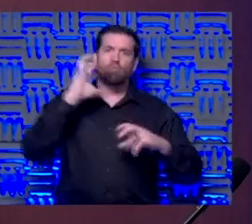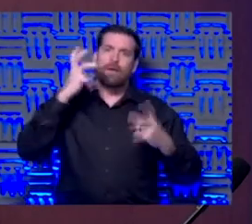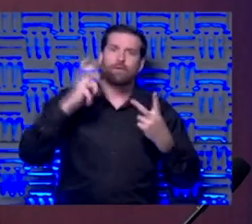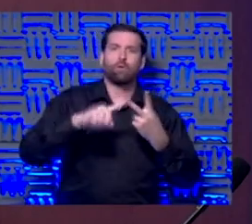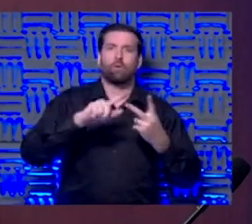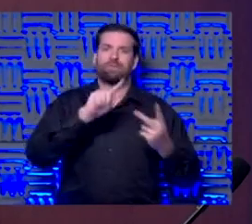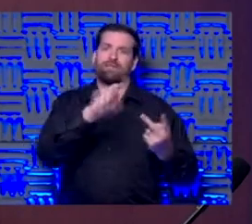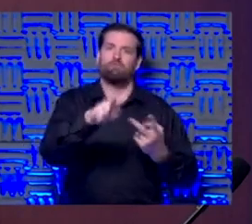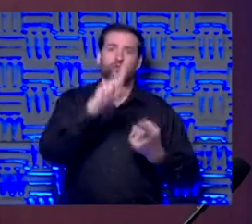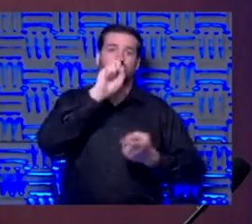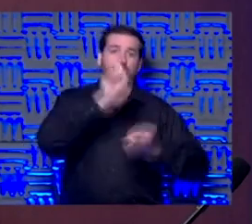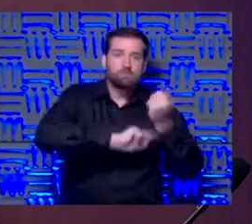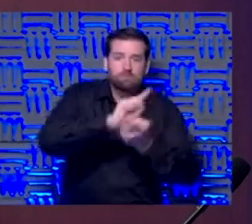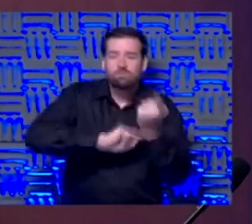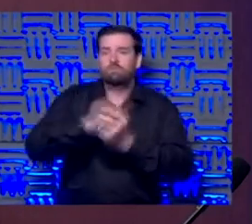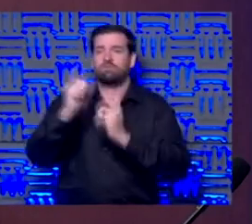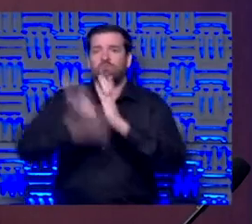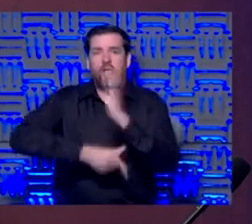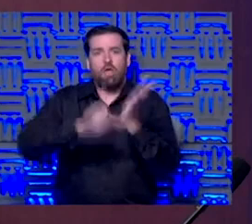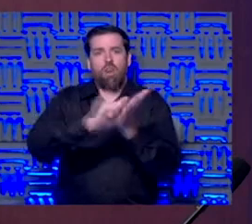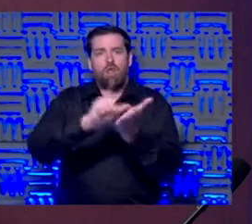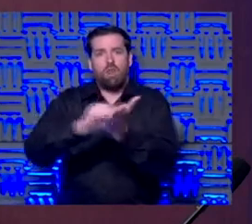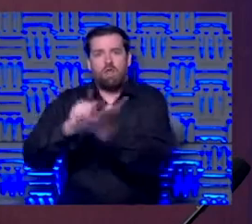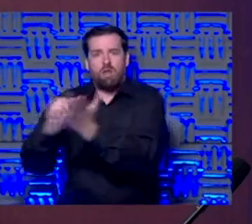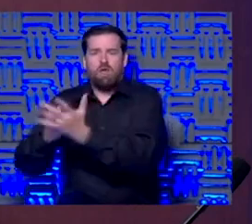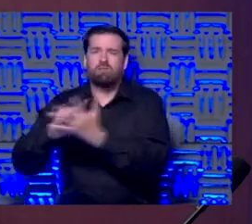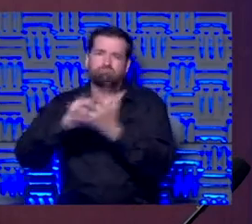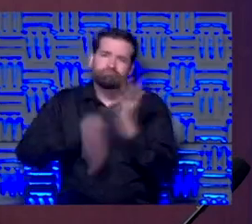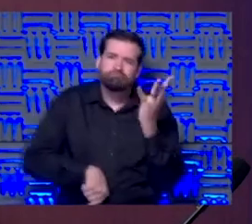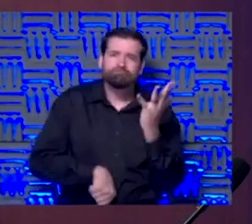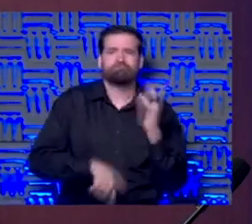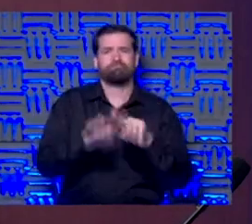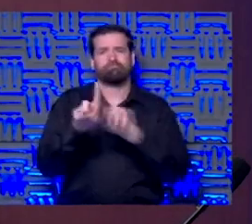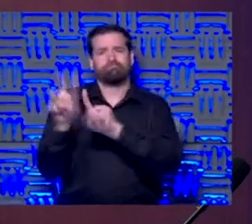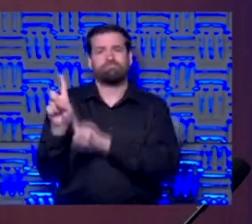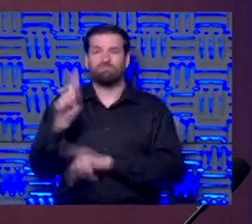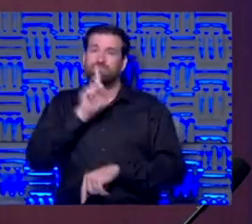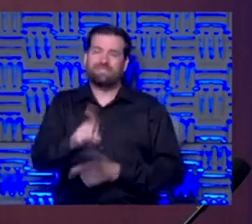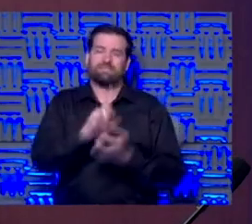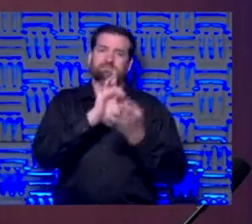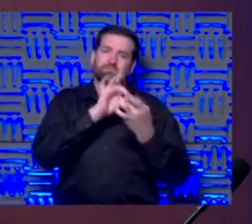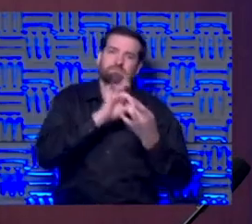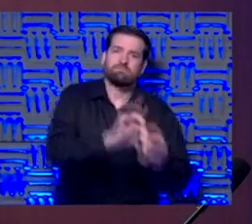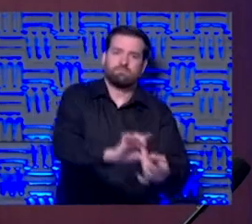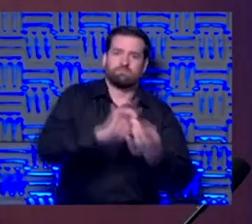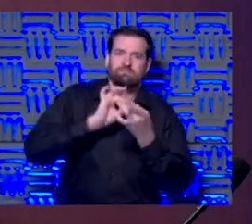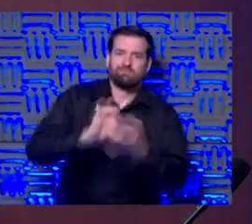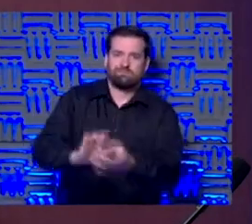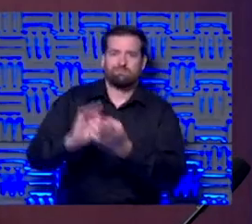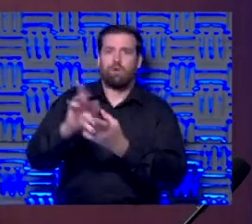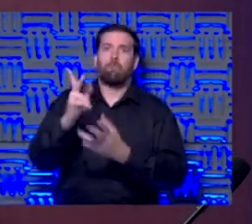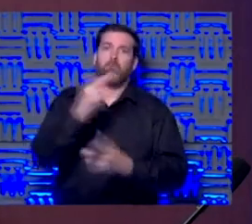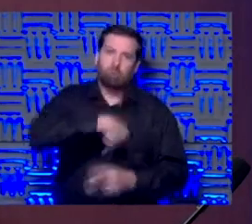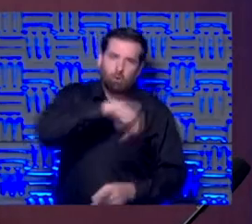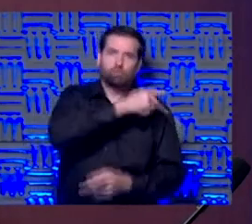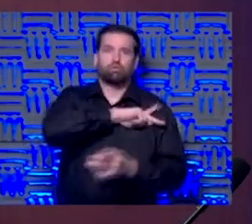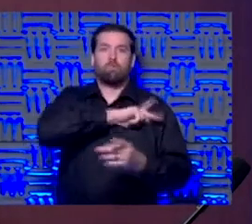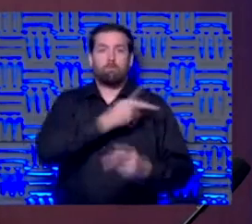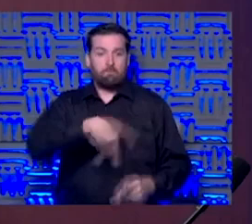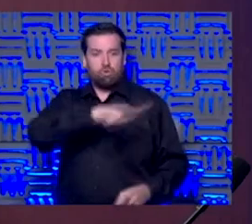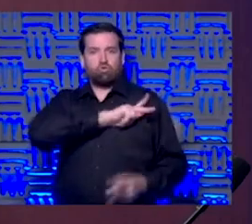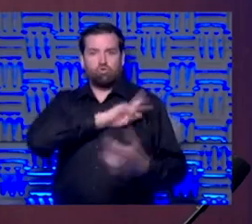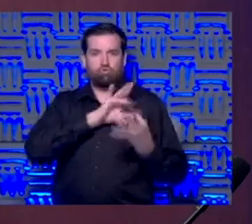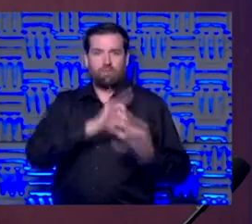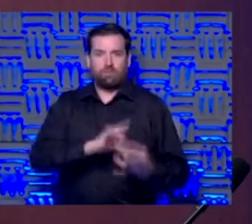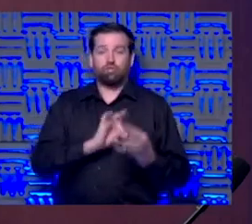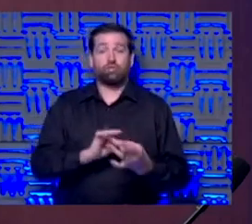television, in-person, flyers, you know, et cetera. And really actually personal relationships. Mm-hmm. Word of mouth is extremely powerful in Wyandotte